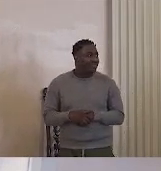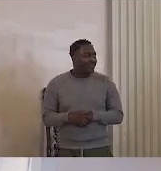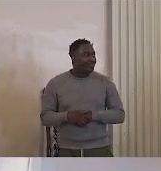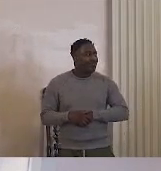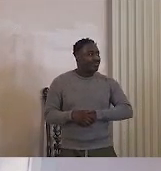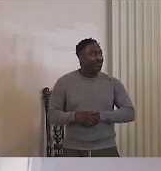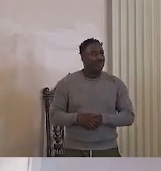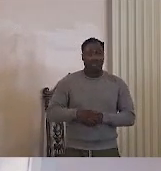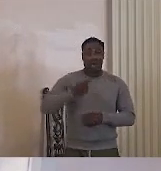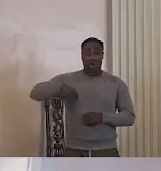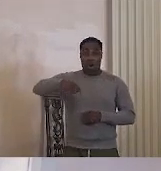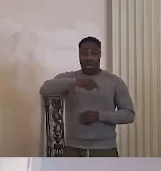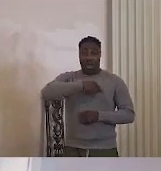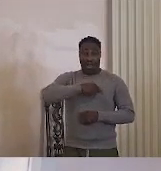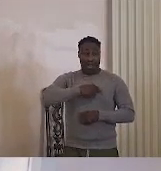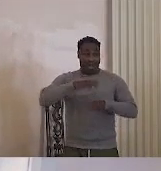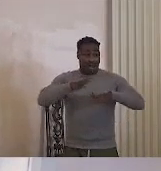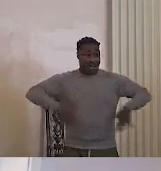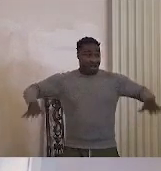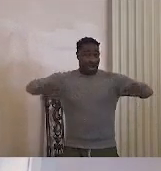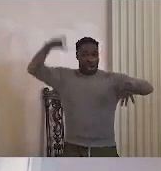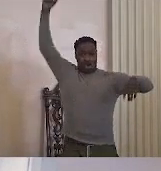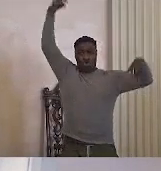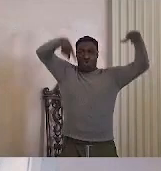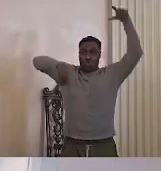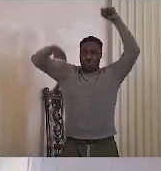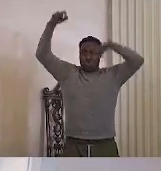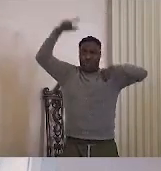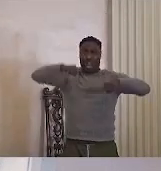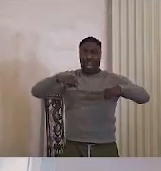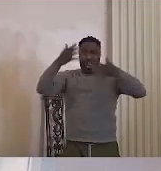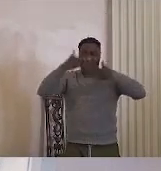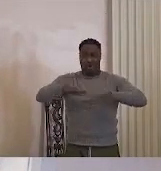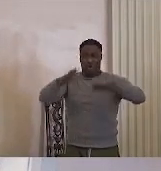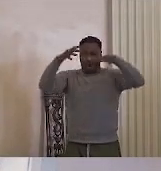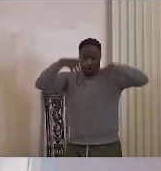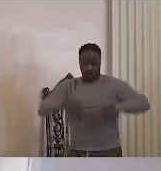We are drops, flowing as one river,